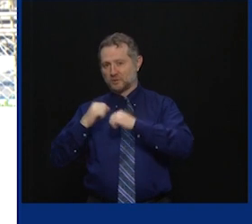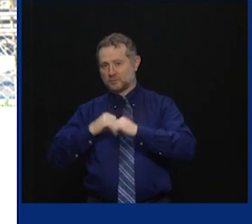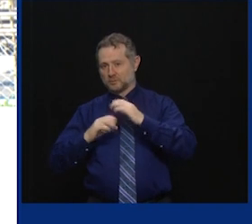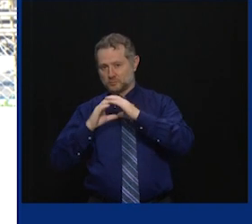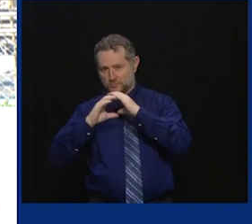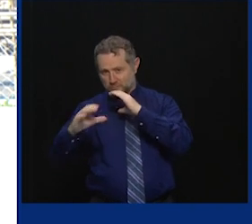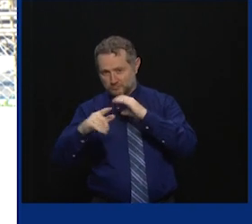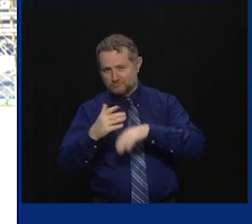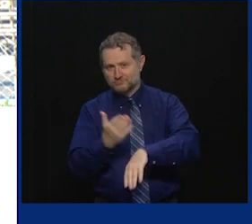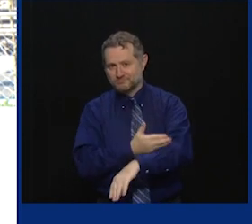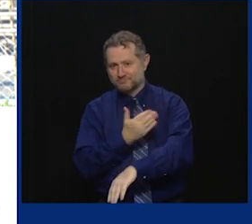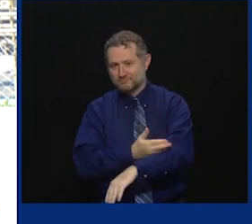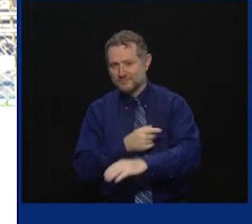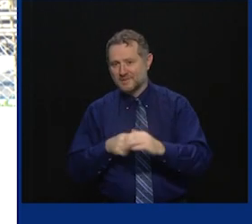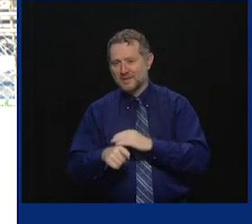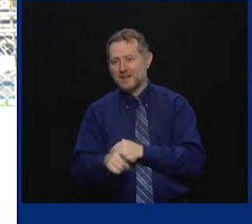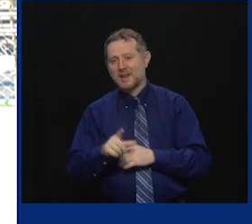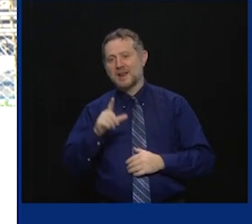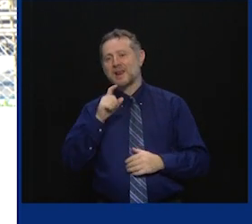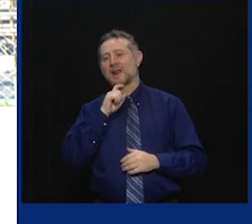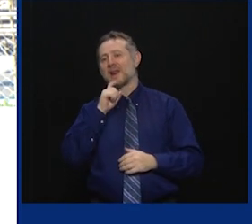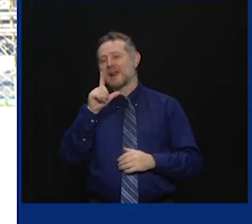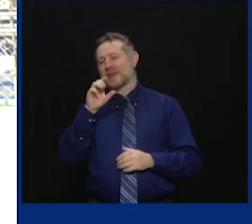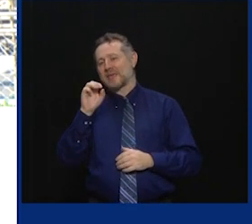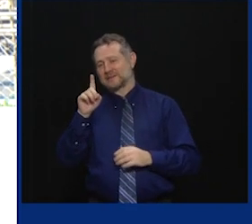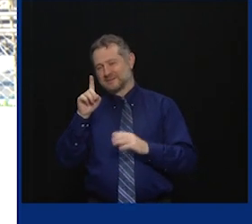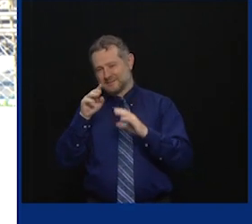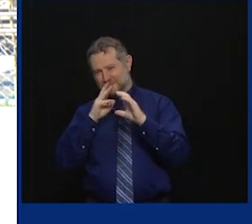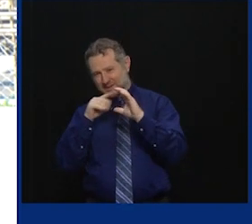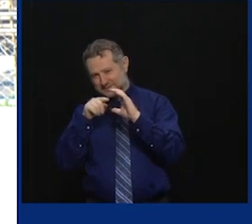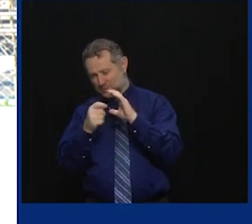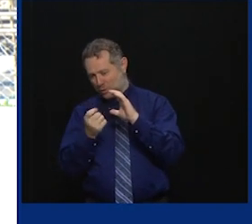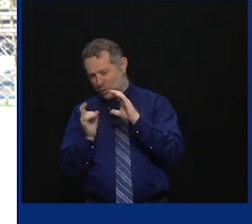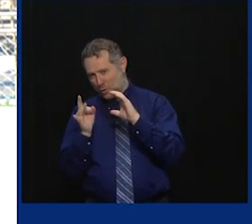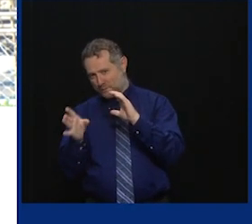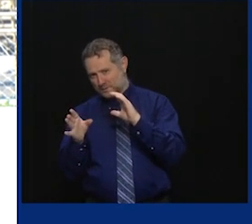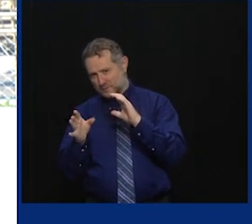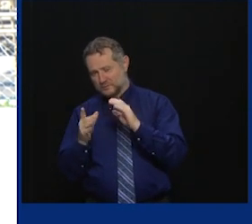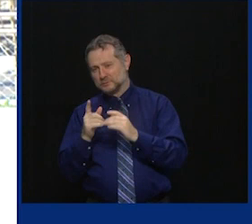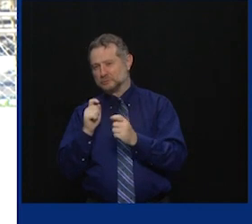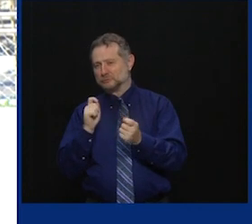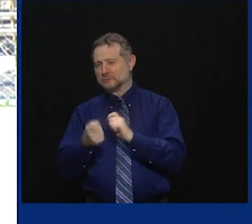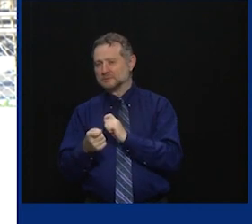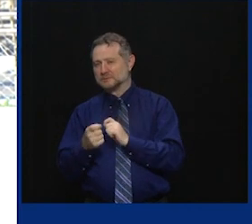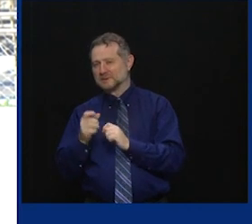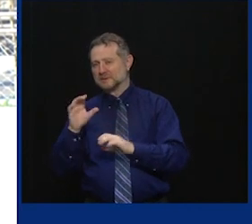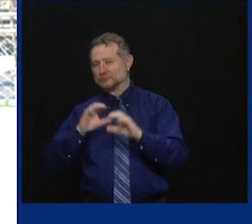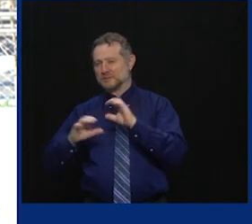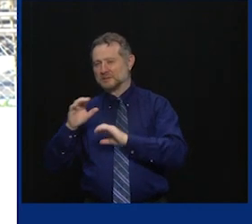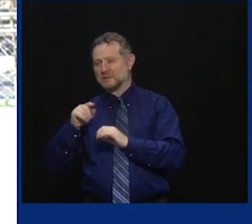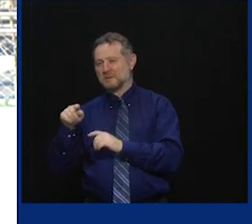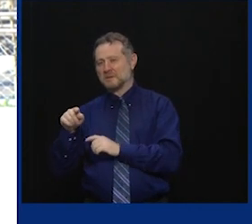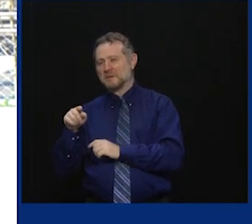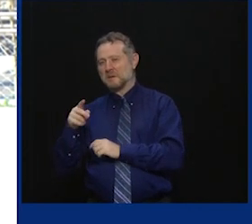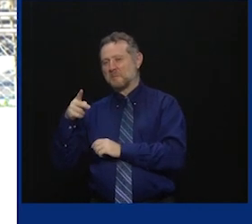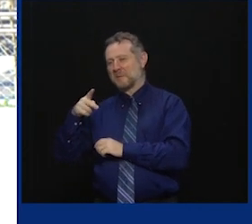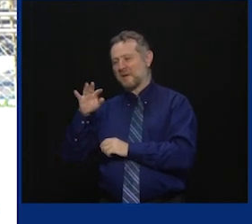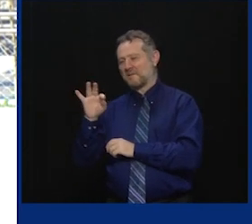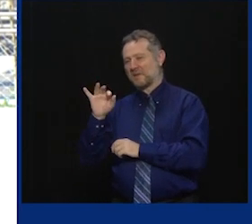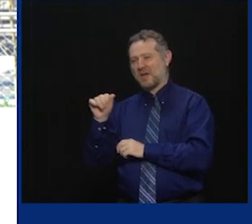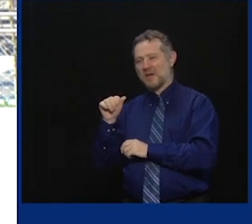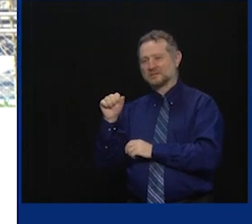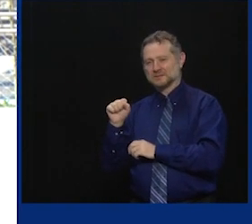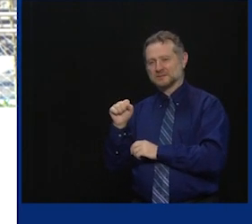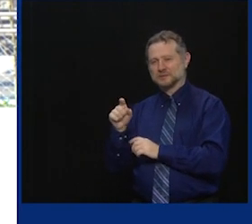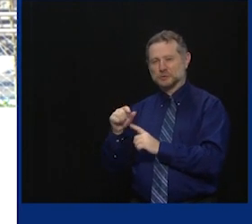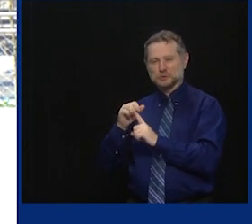lead service lines, addressing PFAS, and improving drinking water, wastewater, and stormwater infrastructure